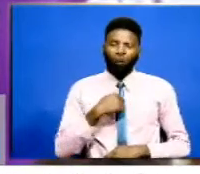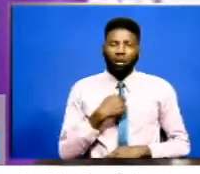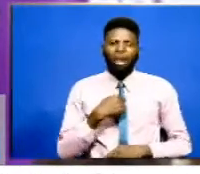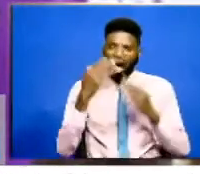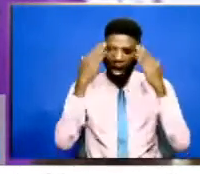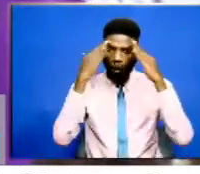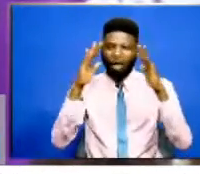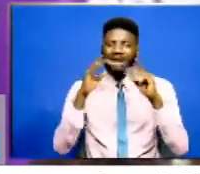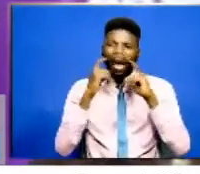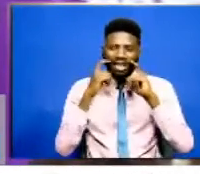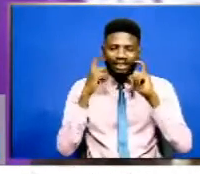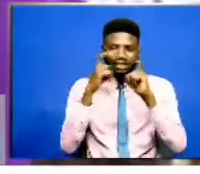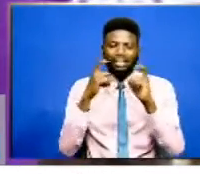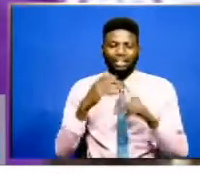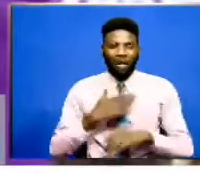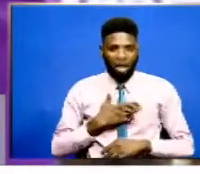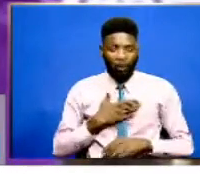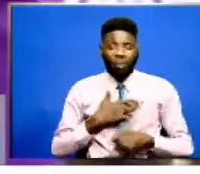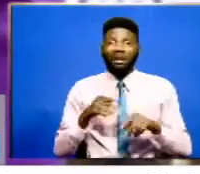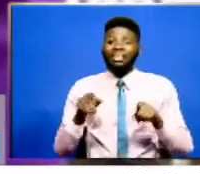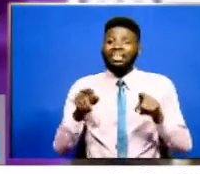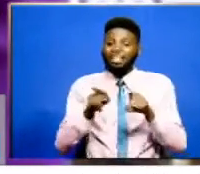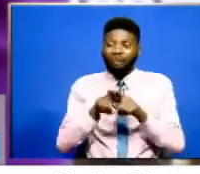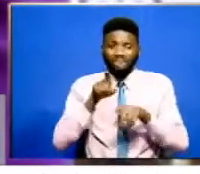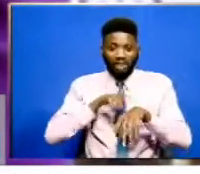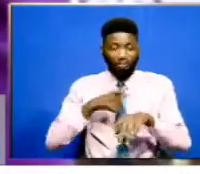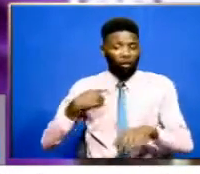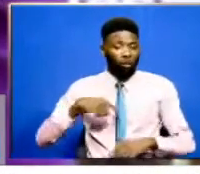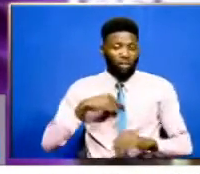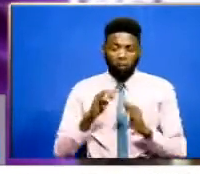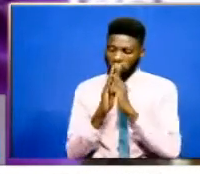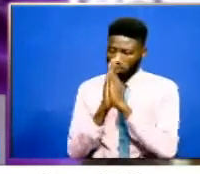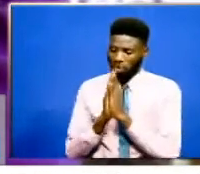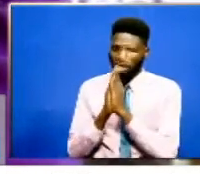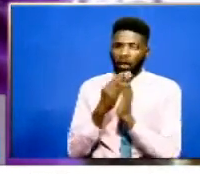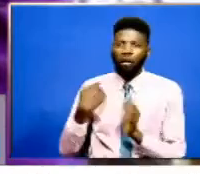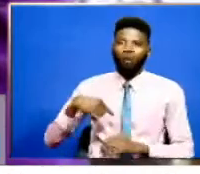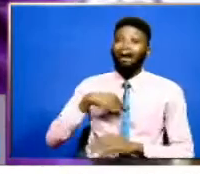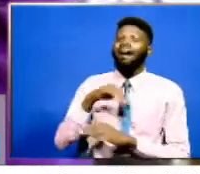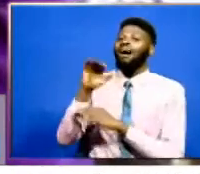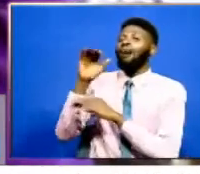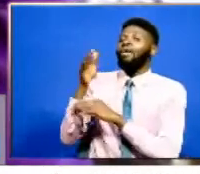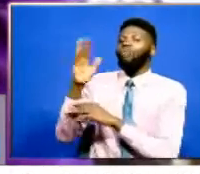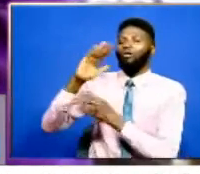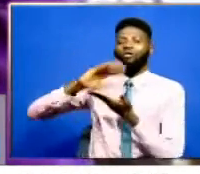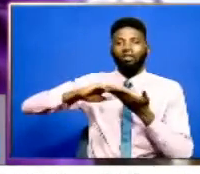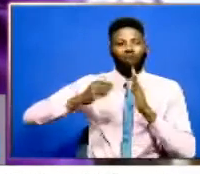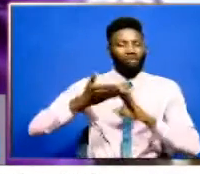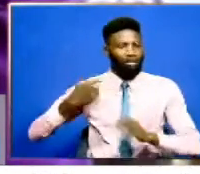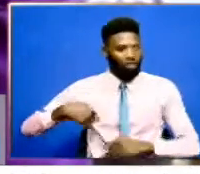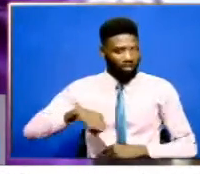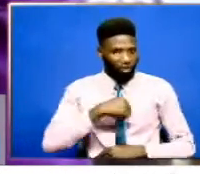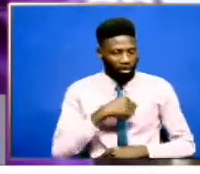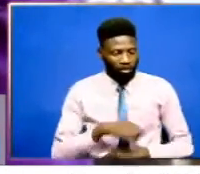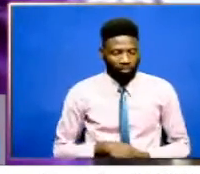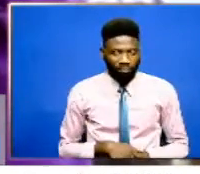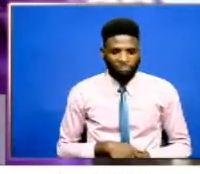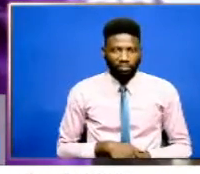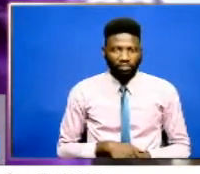and therefore, so in prayer, we seek the forgiveness of God. So one of the